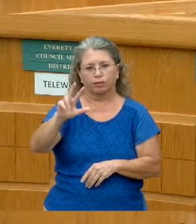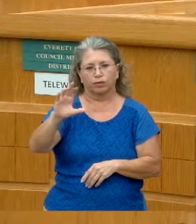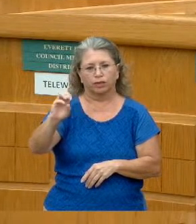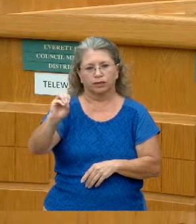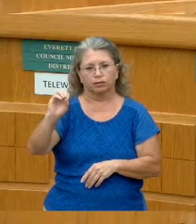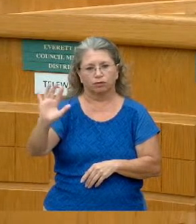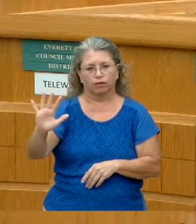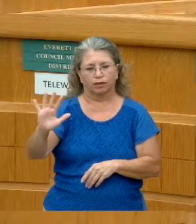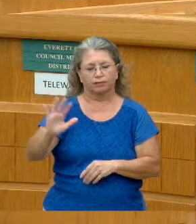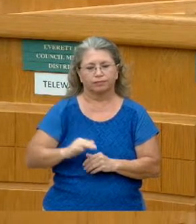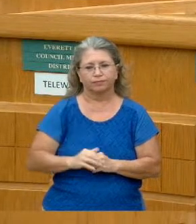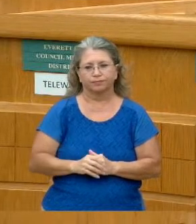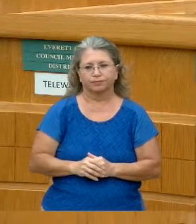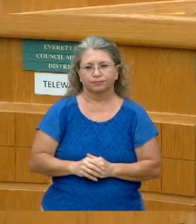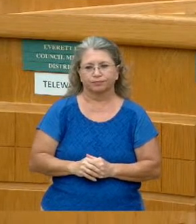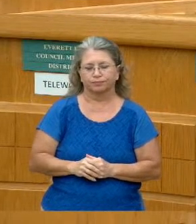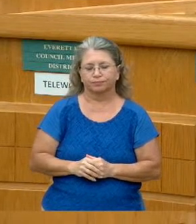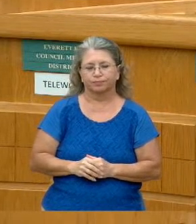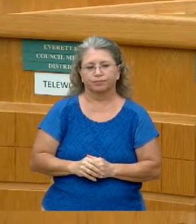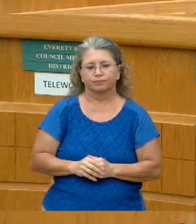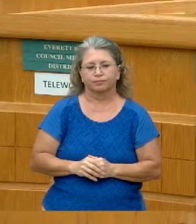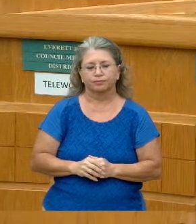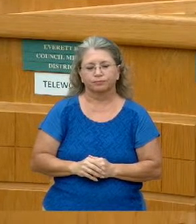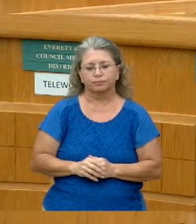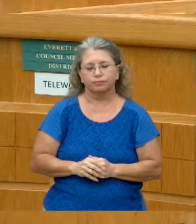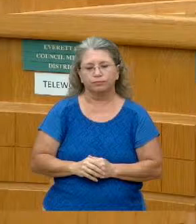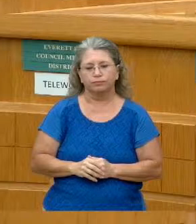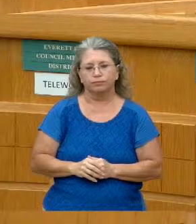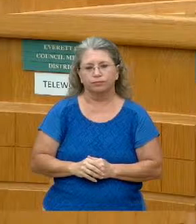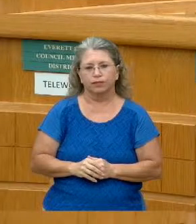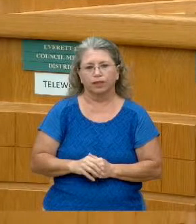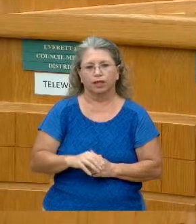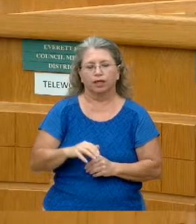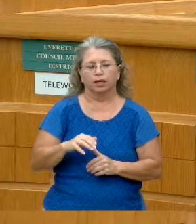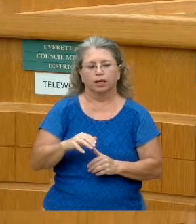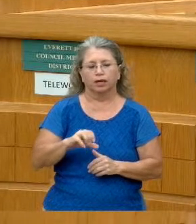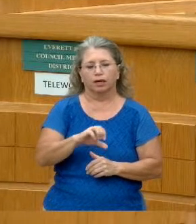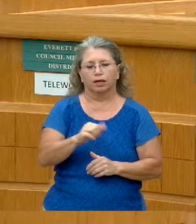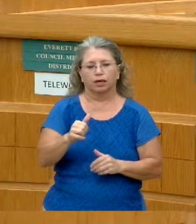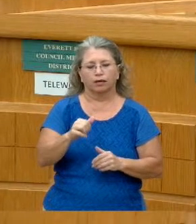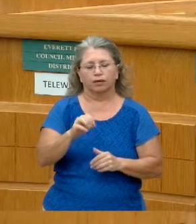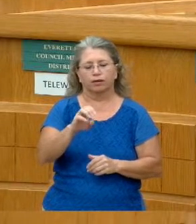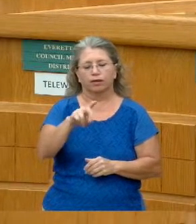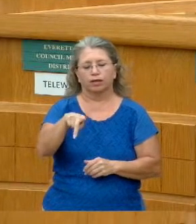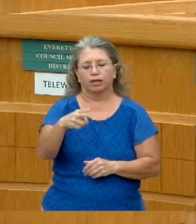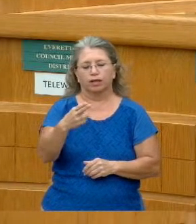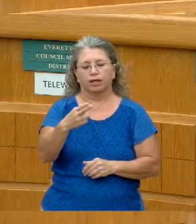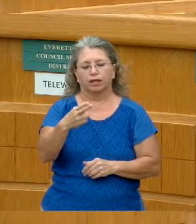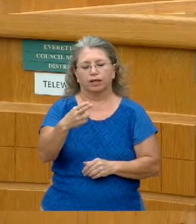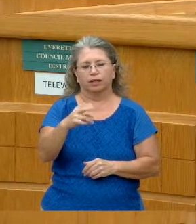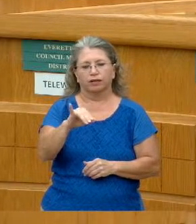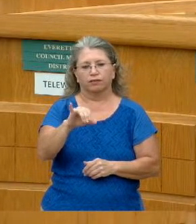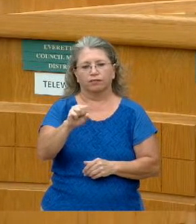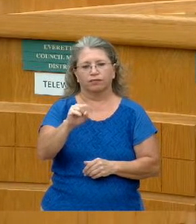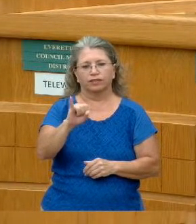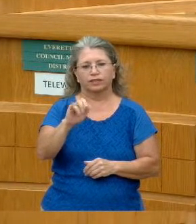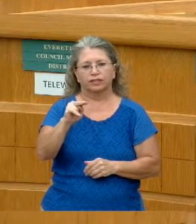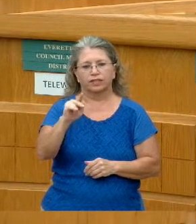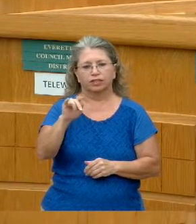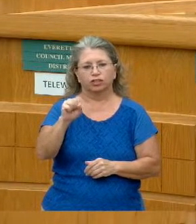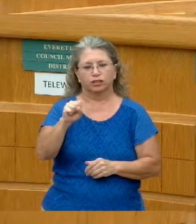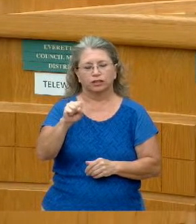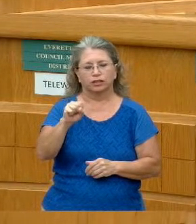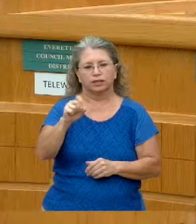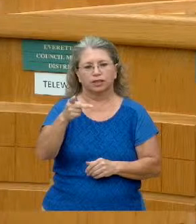361-814-8305. And then Physicians Premier ER is a test collection site, the